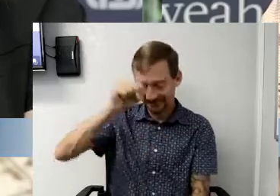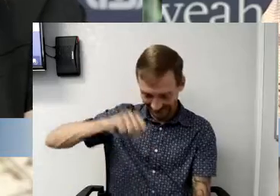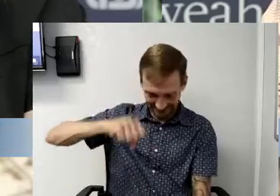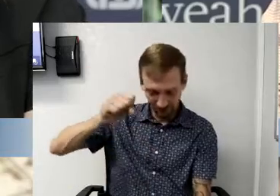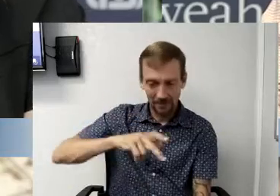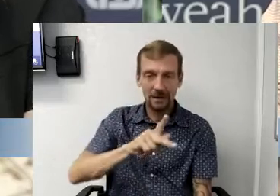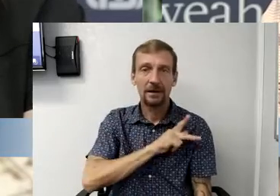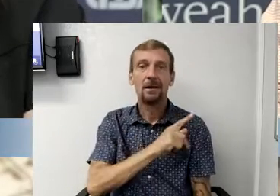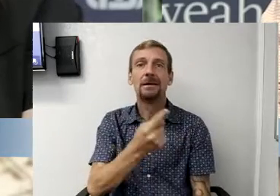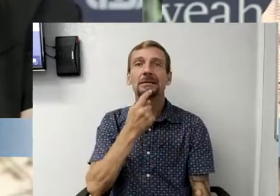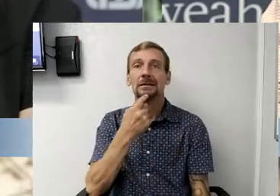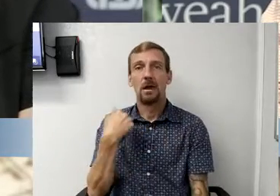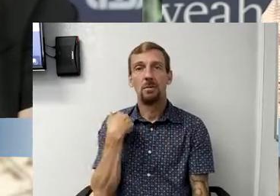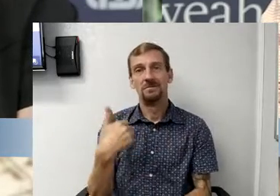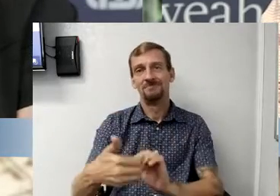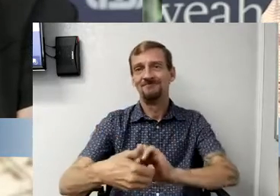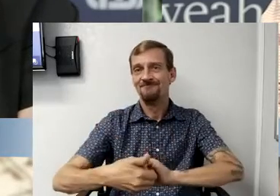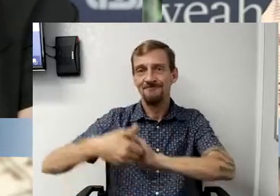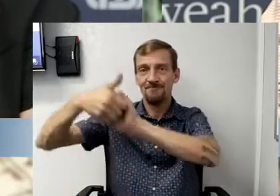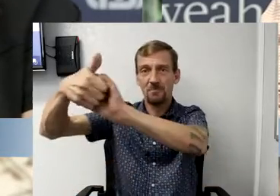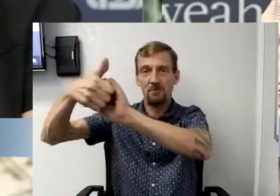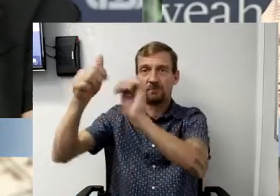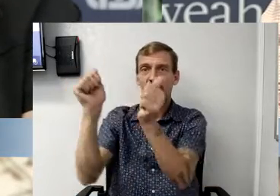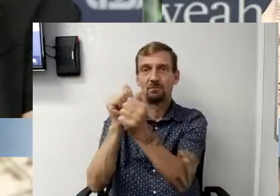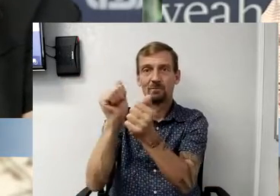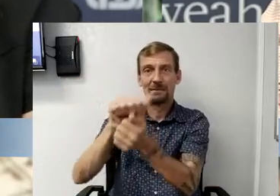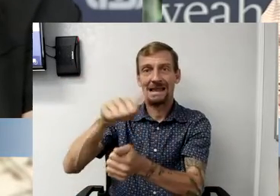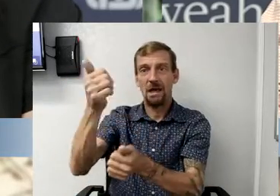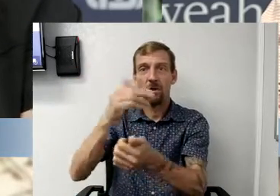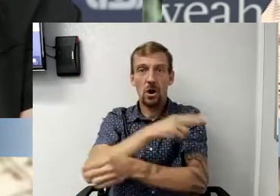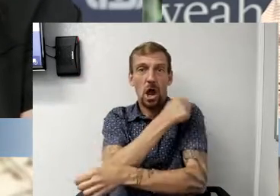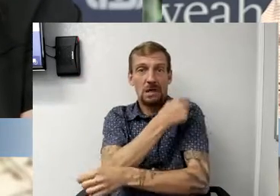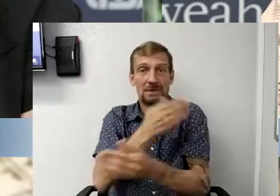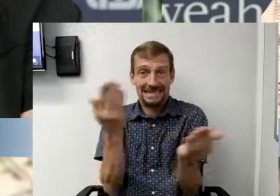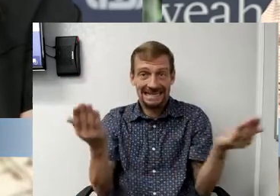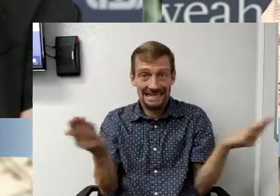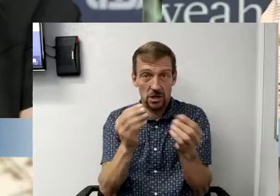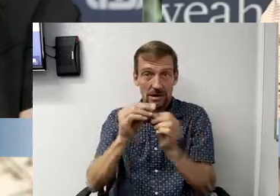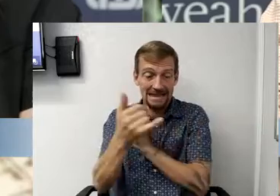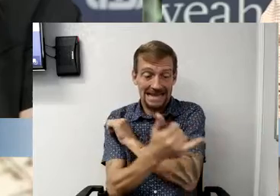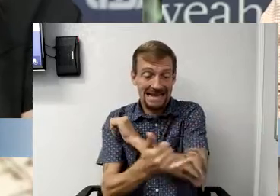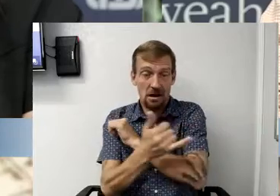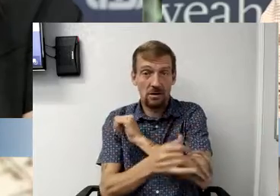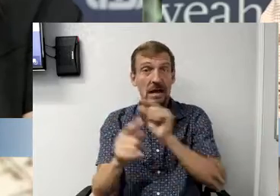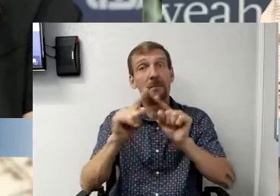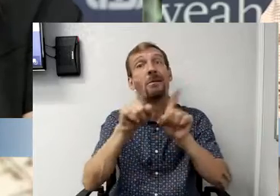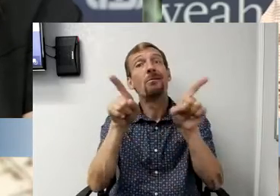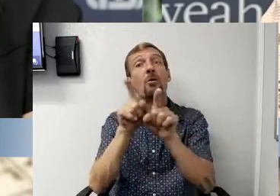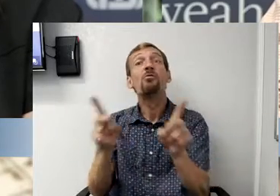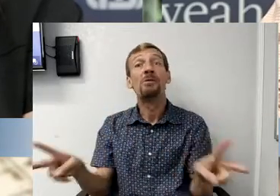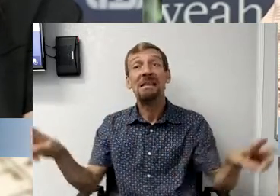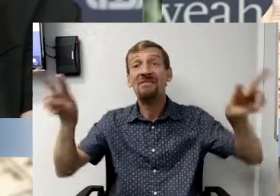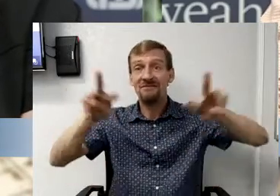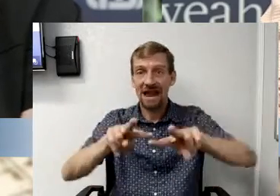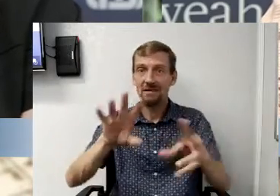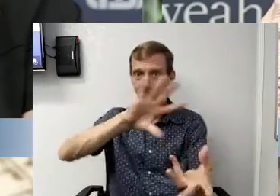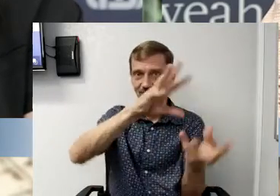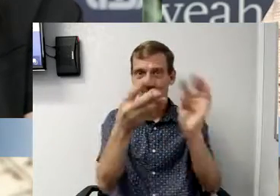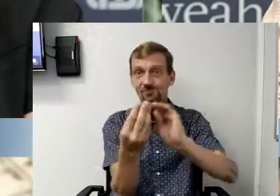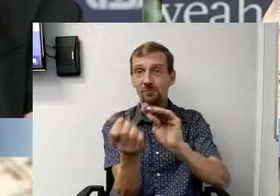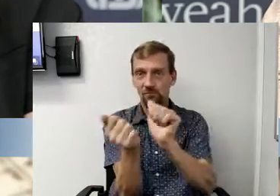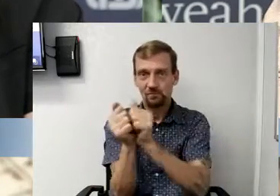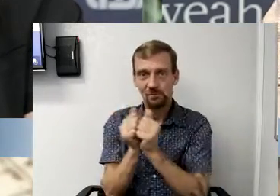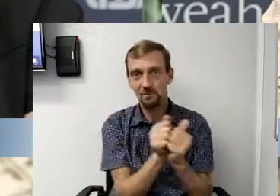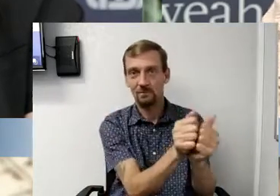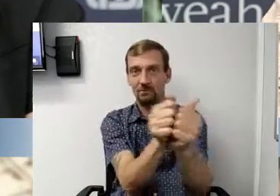So we partner closely with the other hospitals here in our county, but then in the valley too, just because we're all